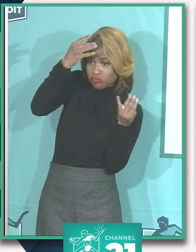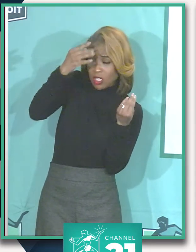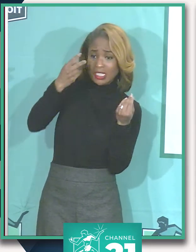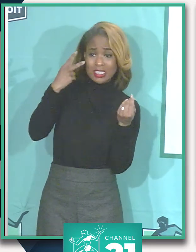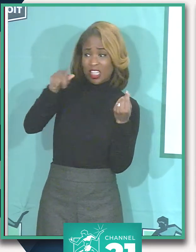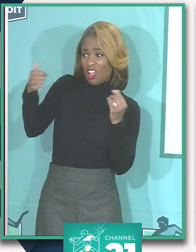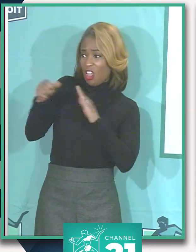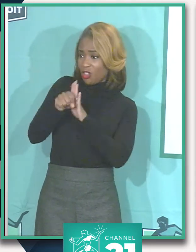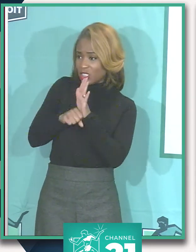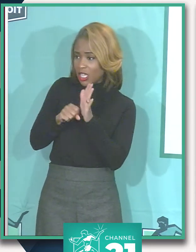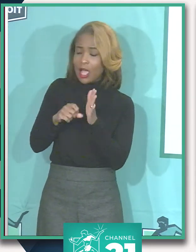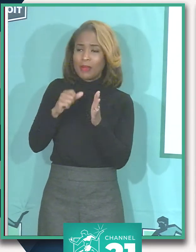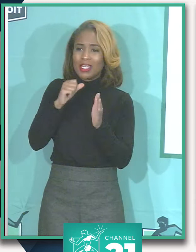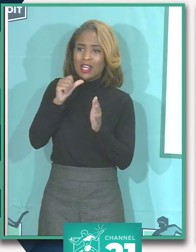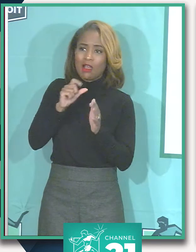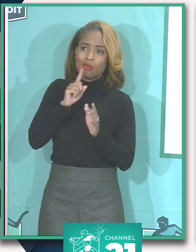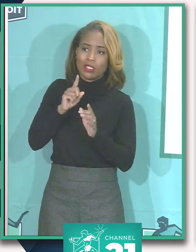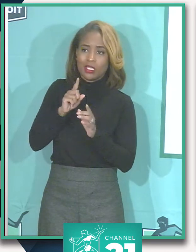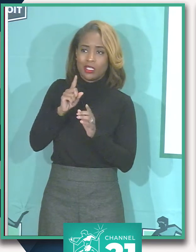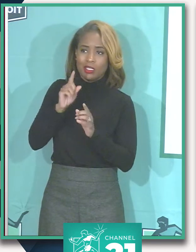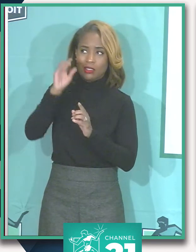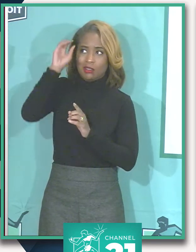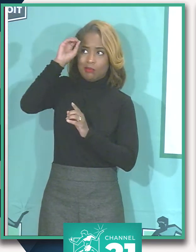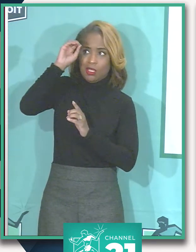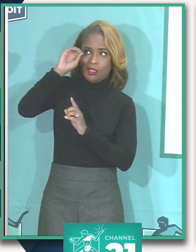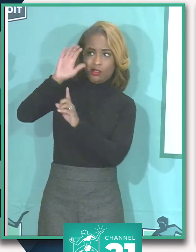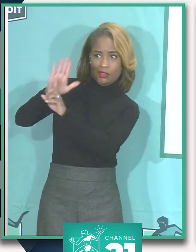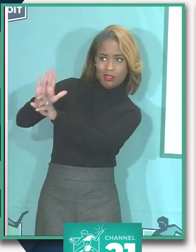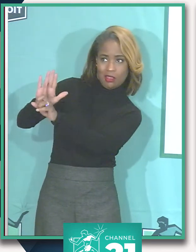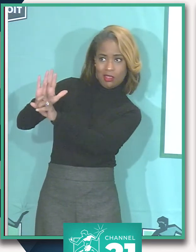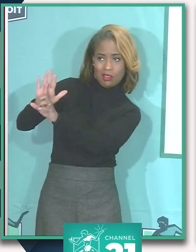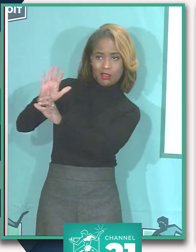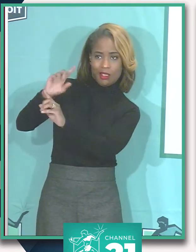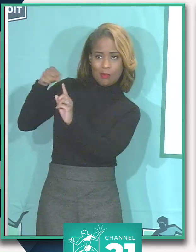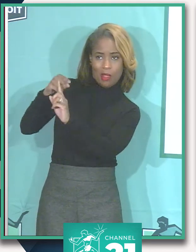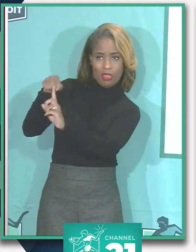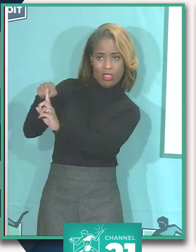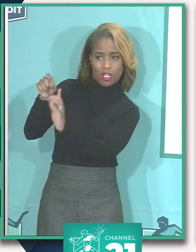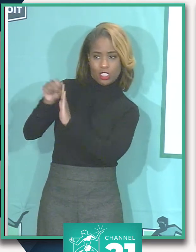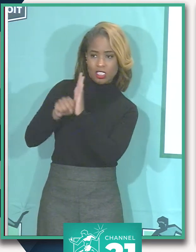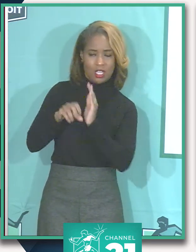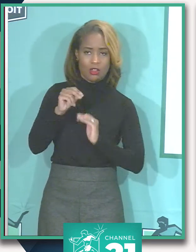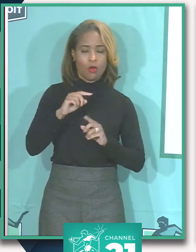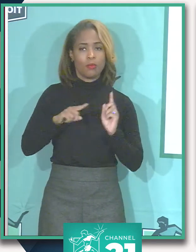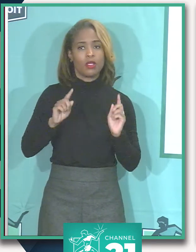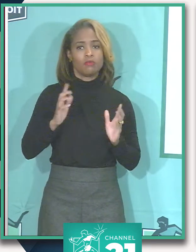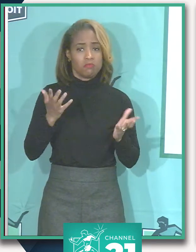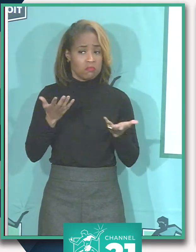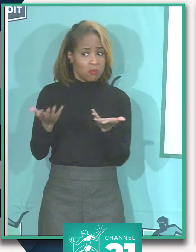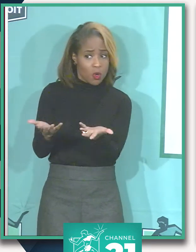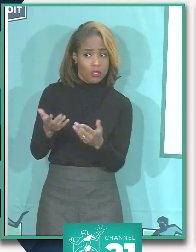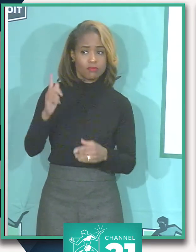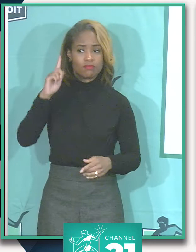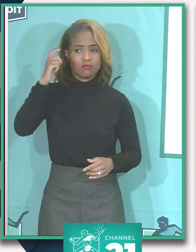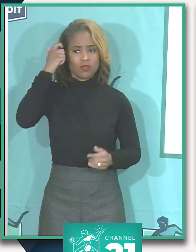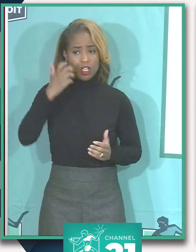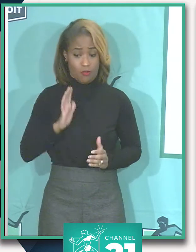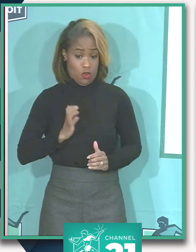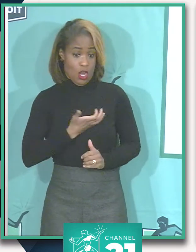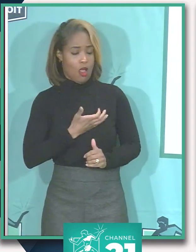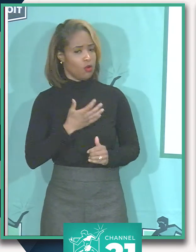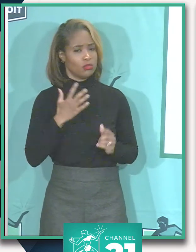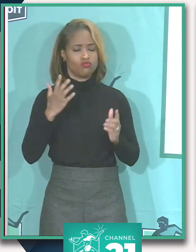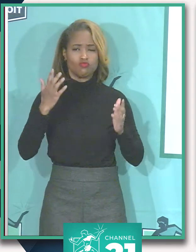states, not to necessarily opinionate on them, go in a different direction. Our governor has been phenomenal over the last